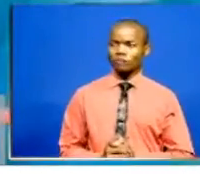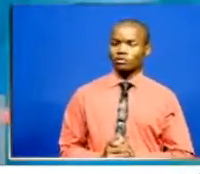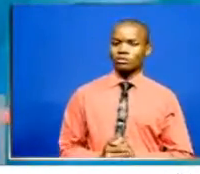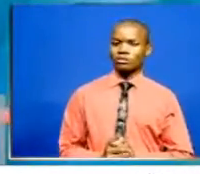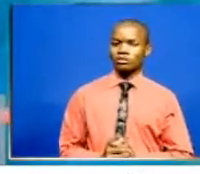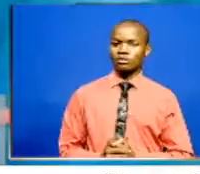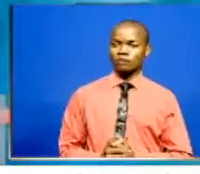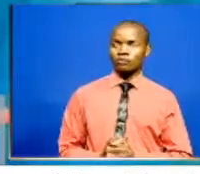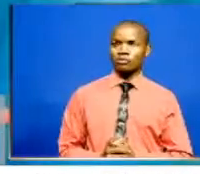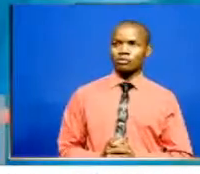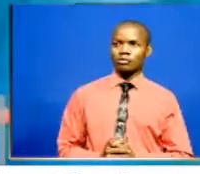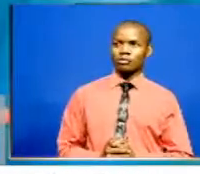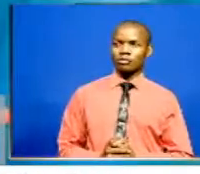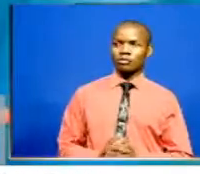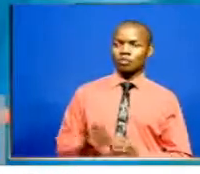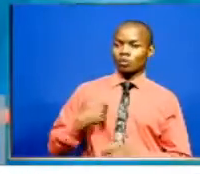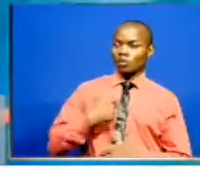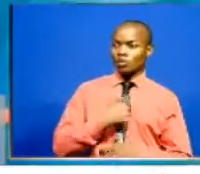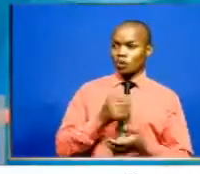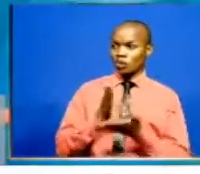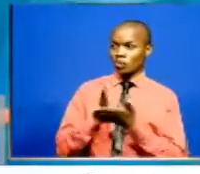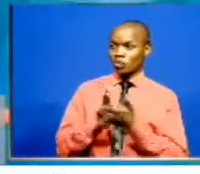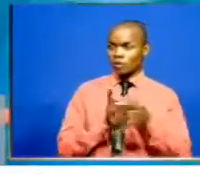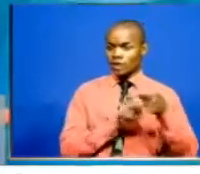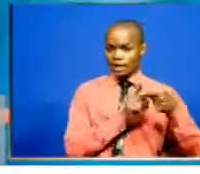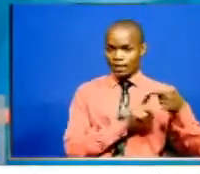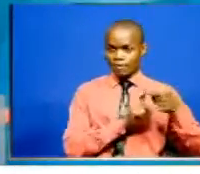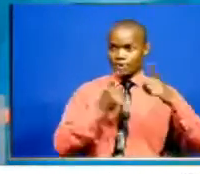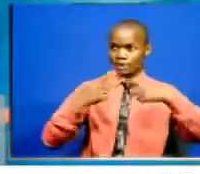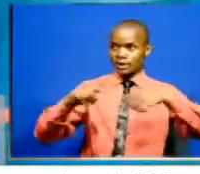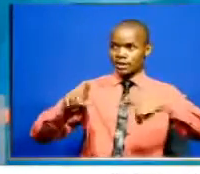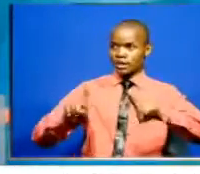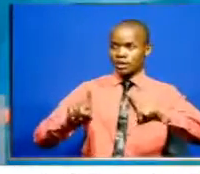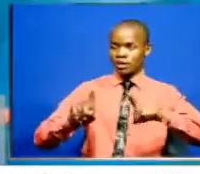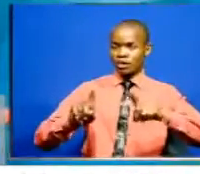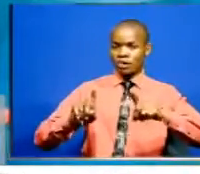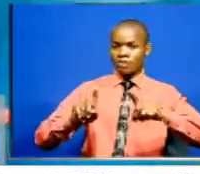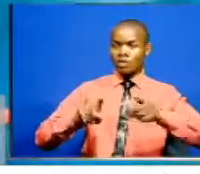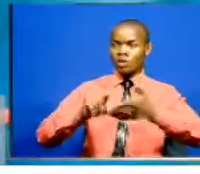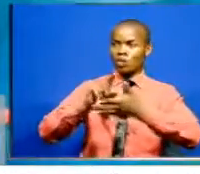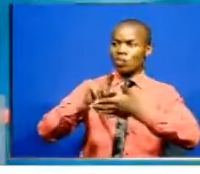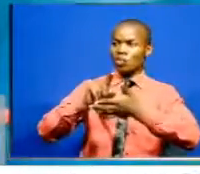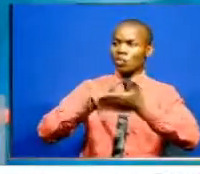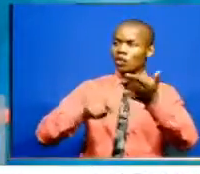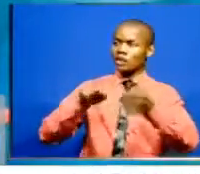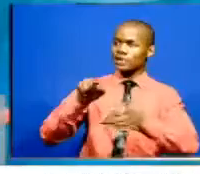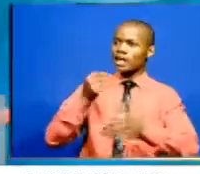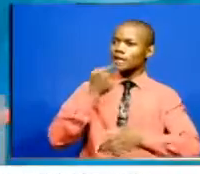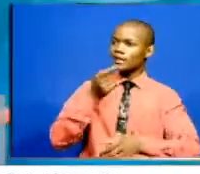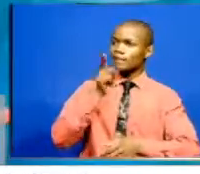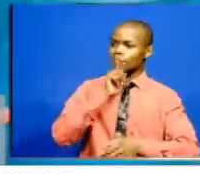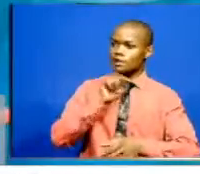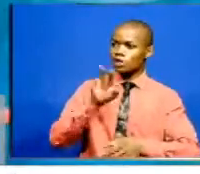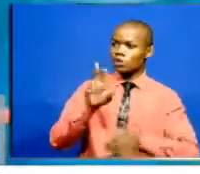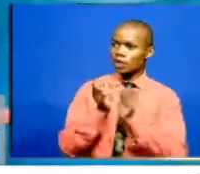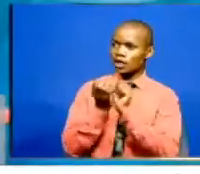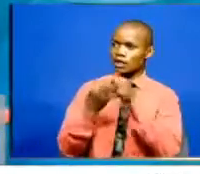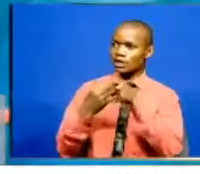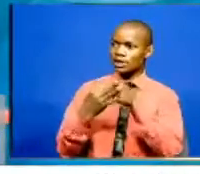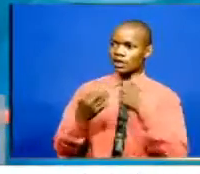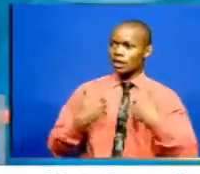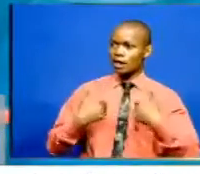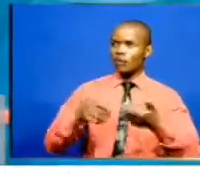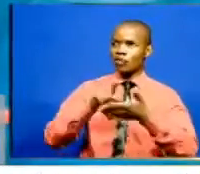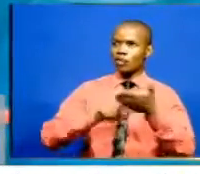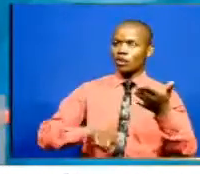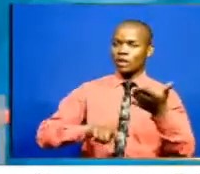we are seeing some successes. What you mentioned in 2018 was the third COP, the third conference